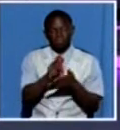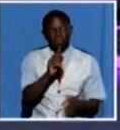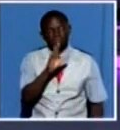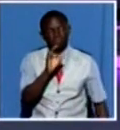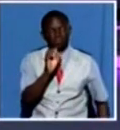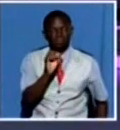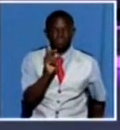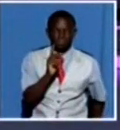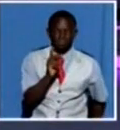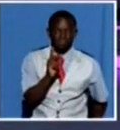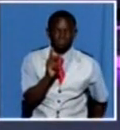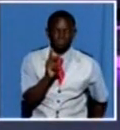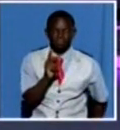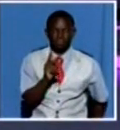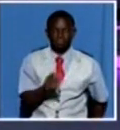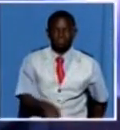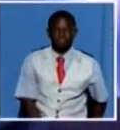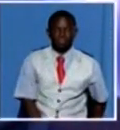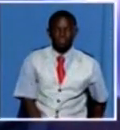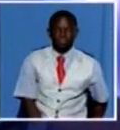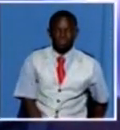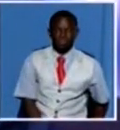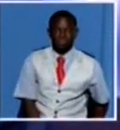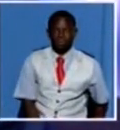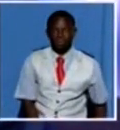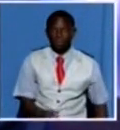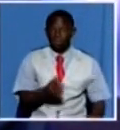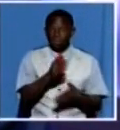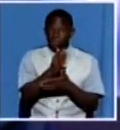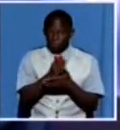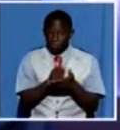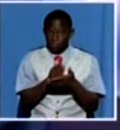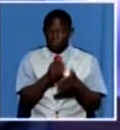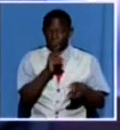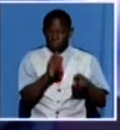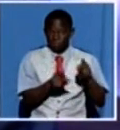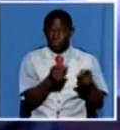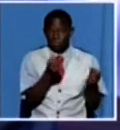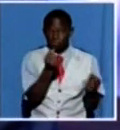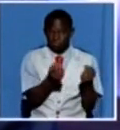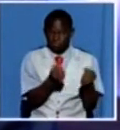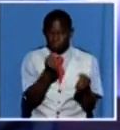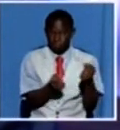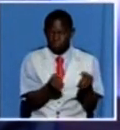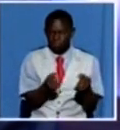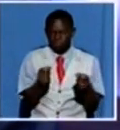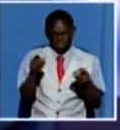toll facilities, if you pass at one toll facility for more than 11 times in the month, you qualify for